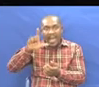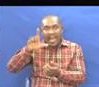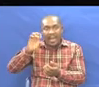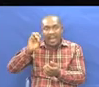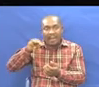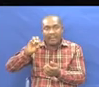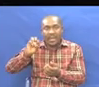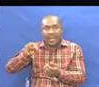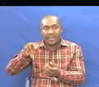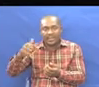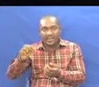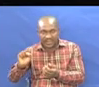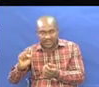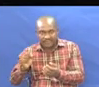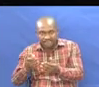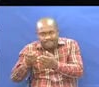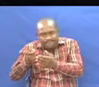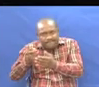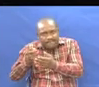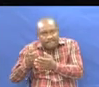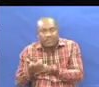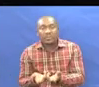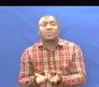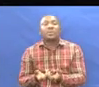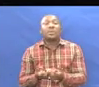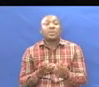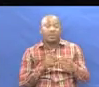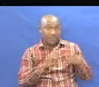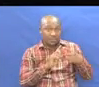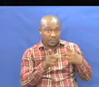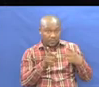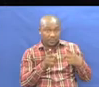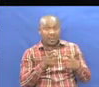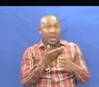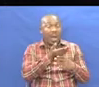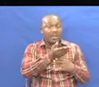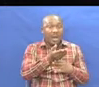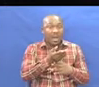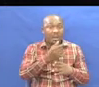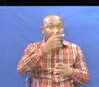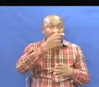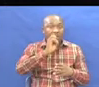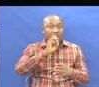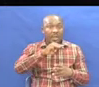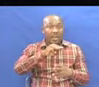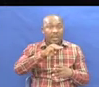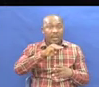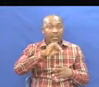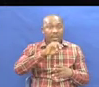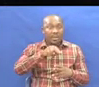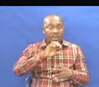or into small compound. The other terminology that you're going to meet is what you